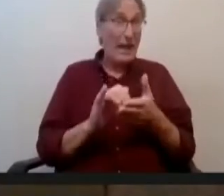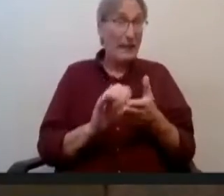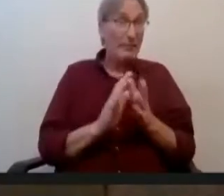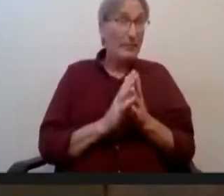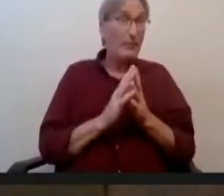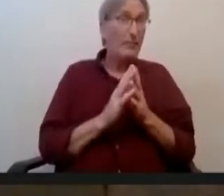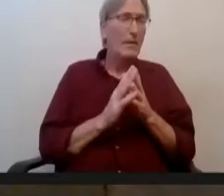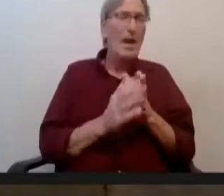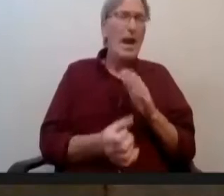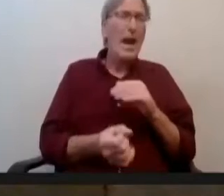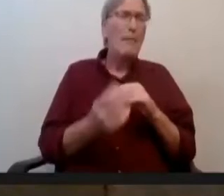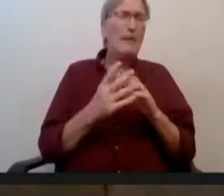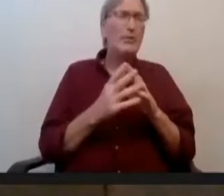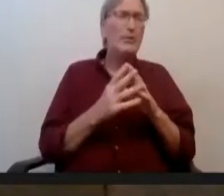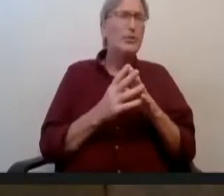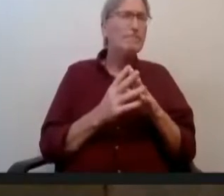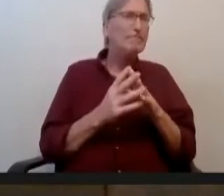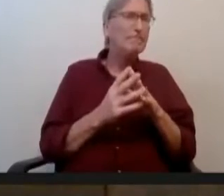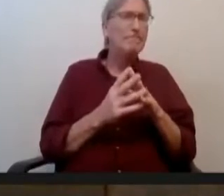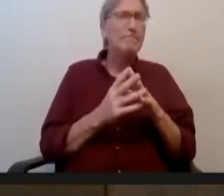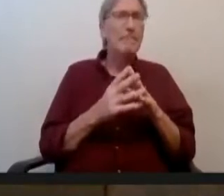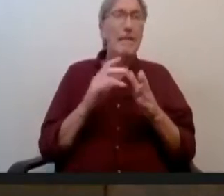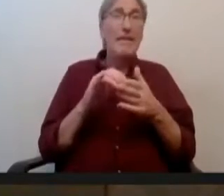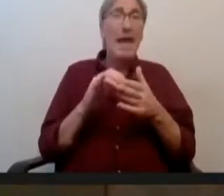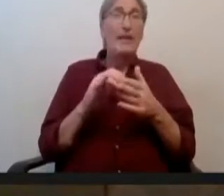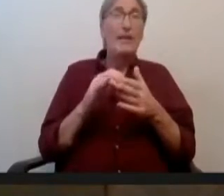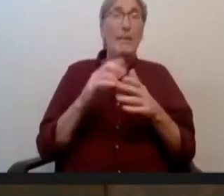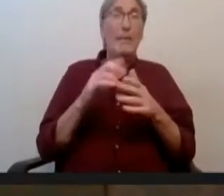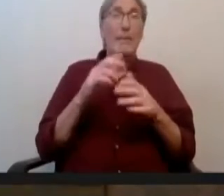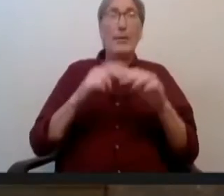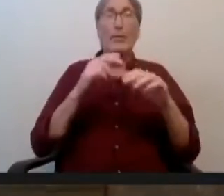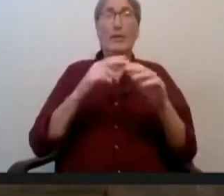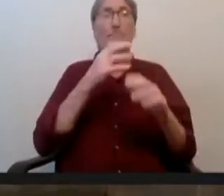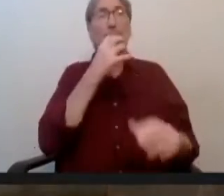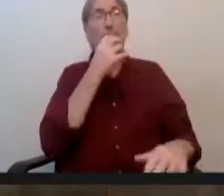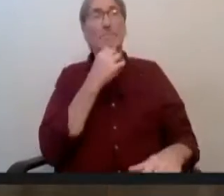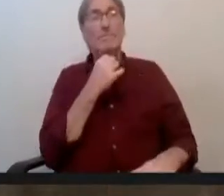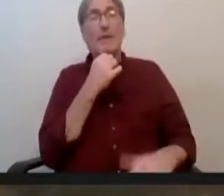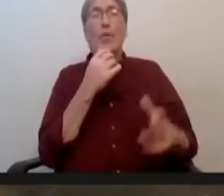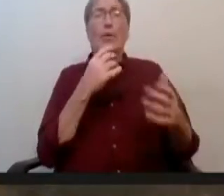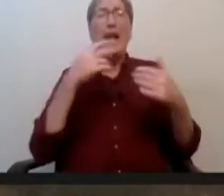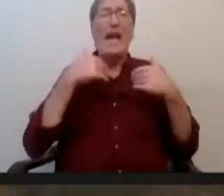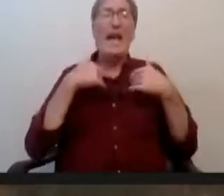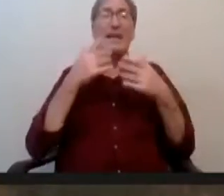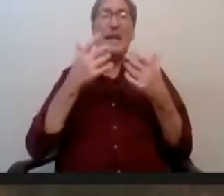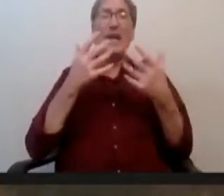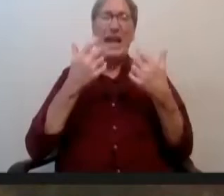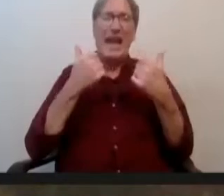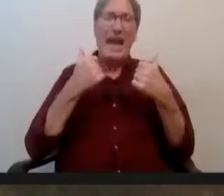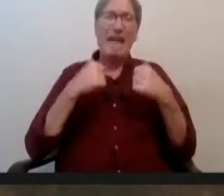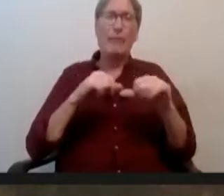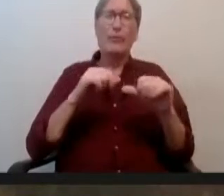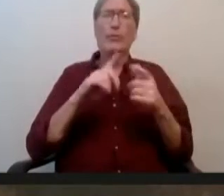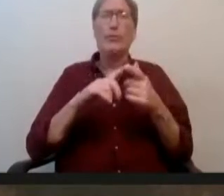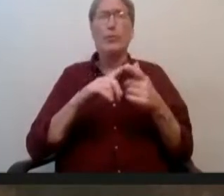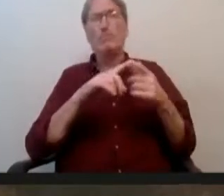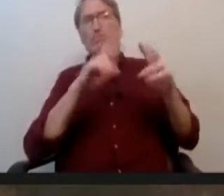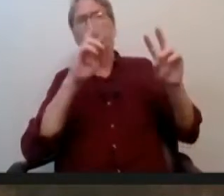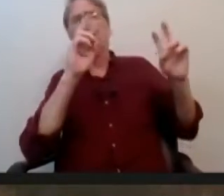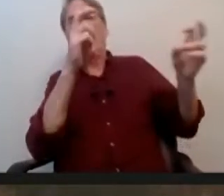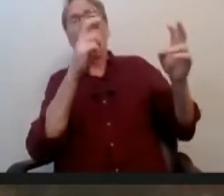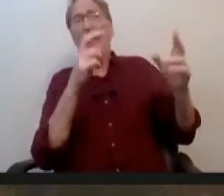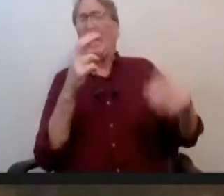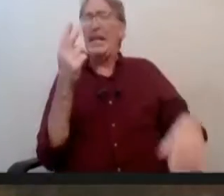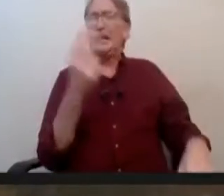much this building means, there was an effort to get this designated as a historic